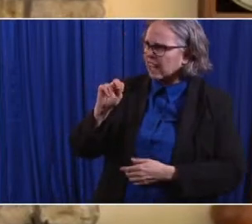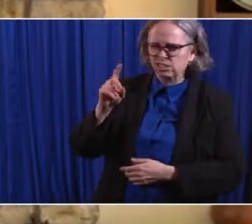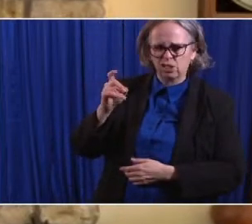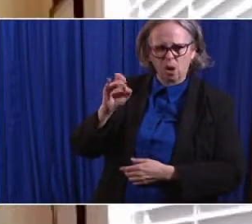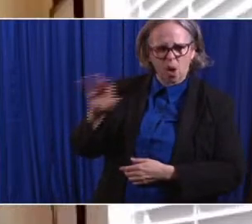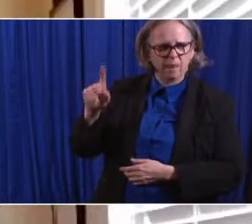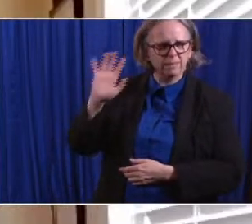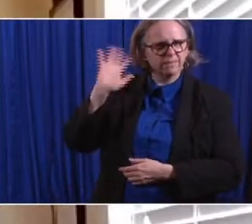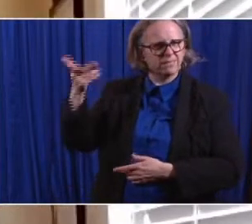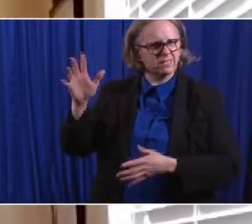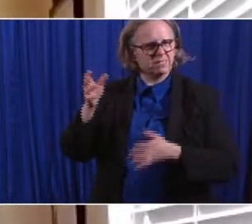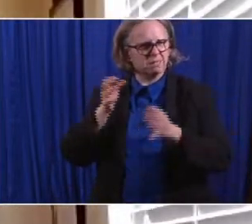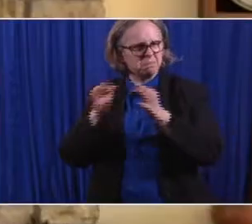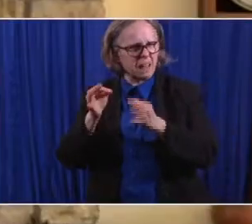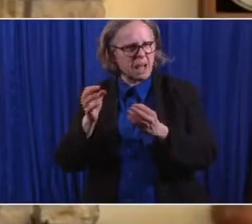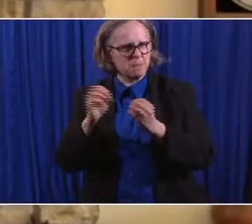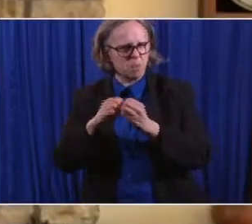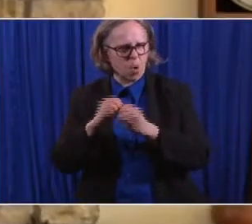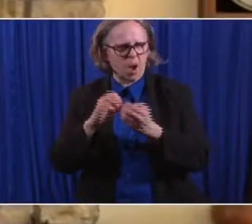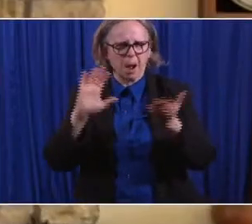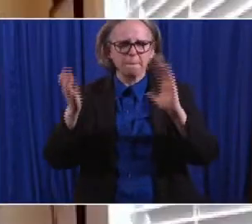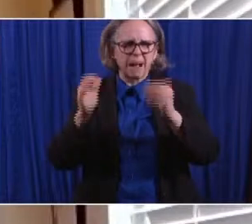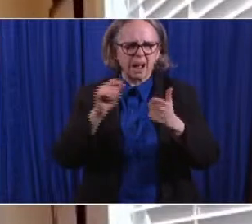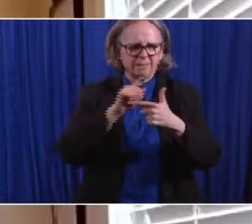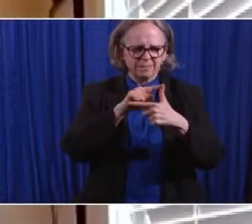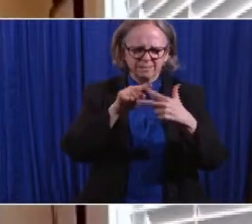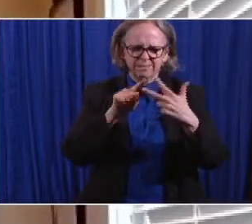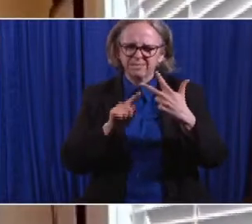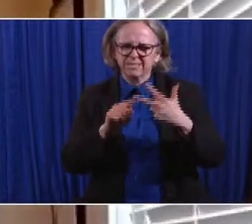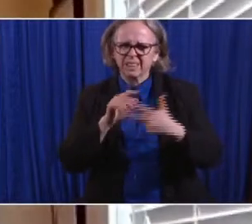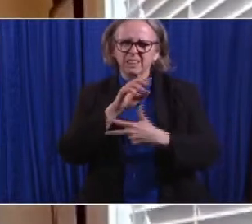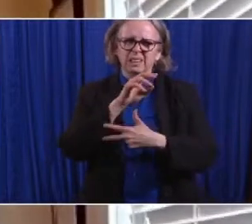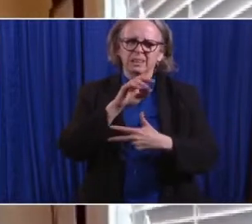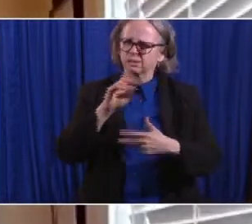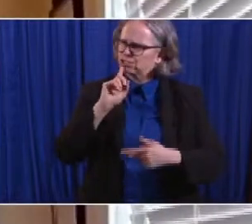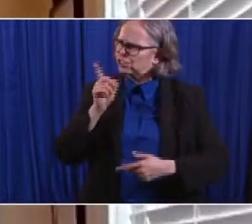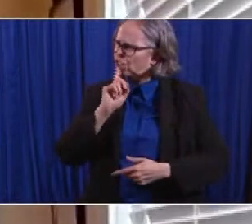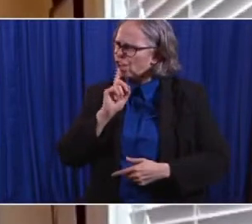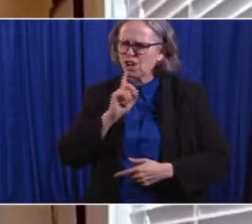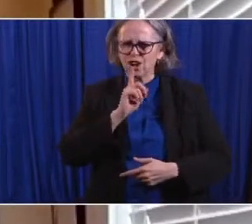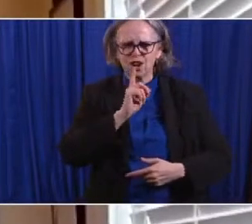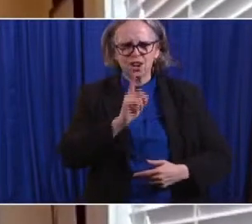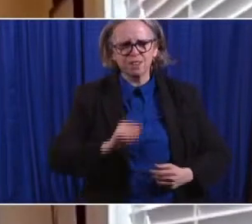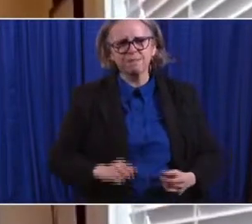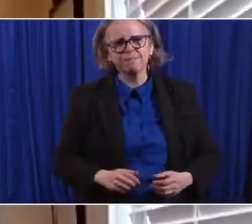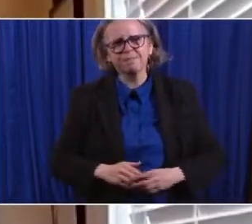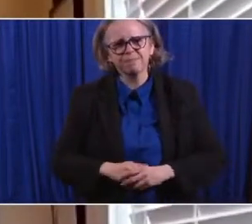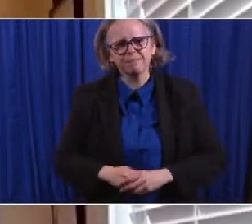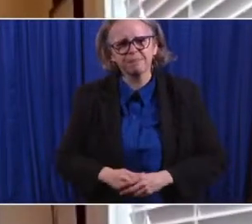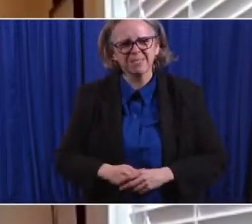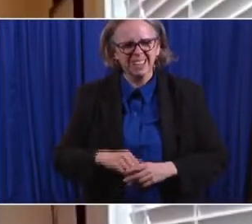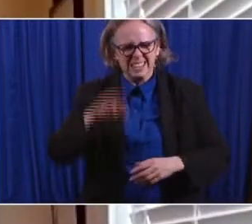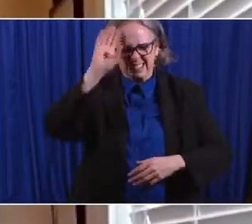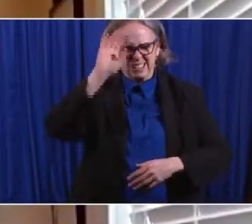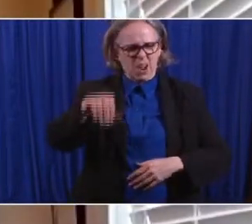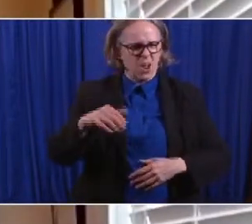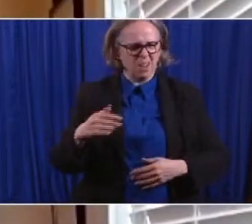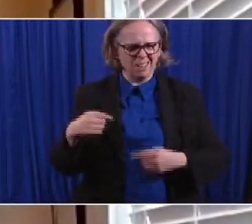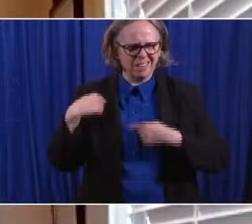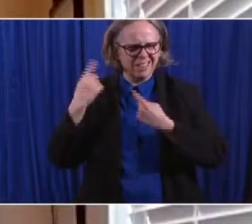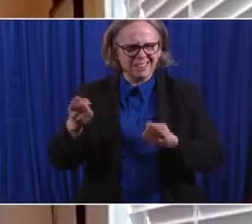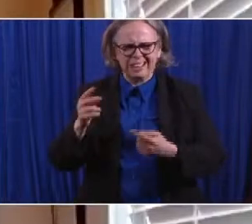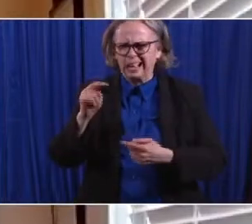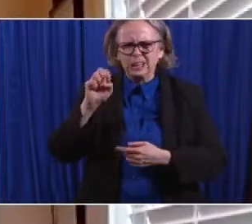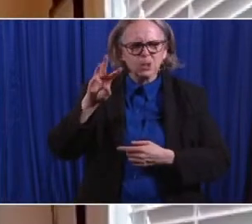Yes. comparisons of the three? Yes, sir, certainly. Well, the news regarding Johnson & Johnson is